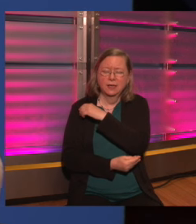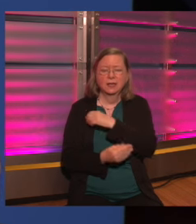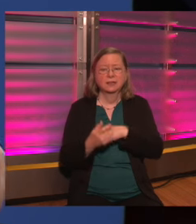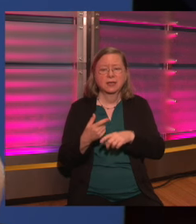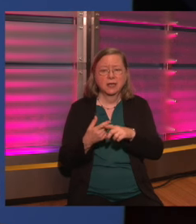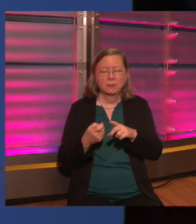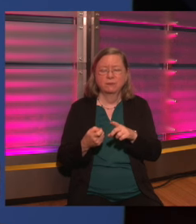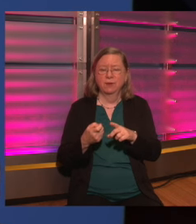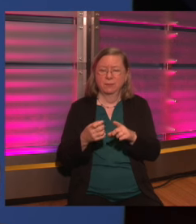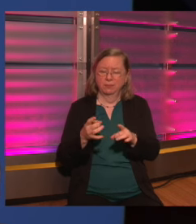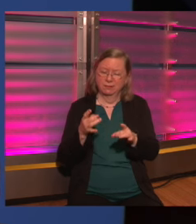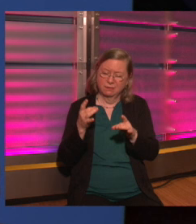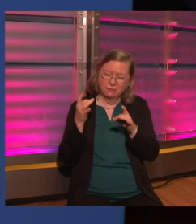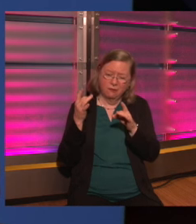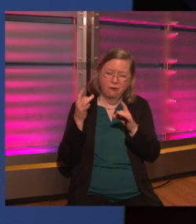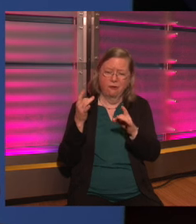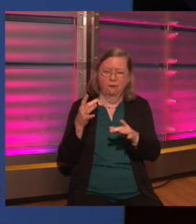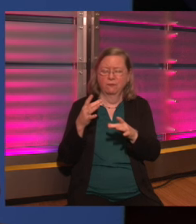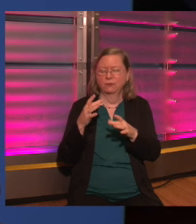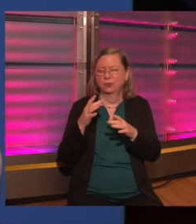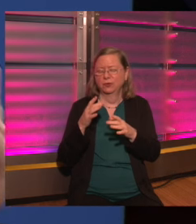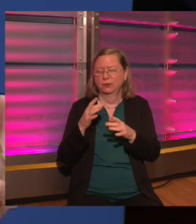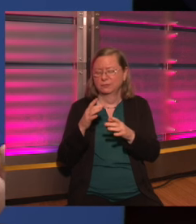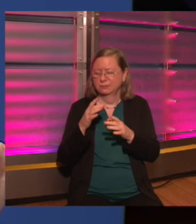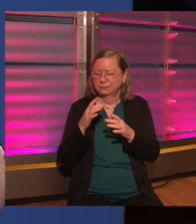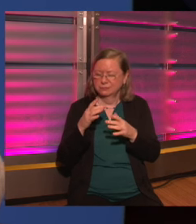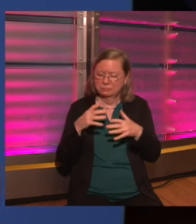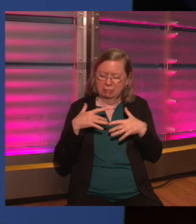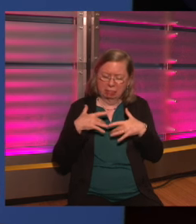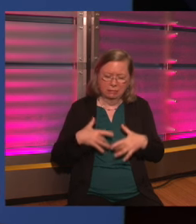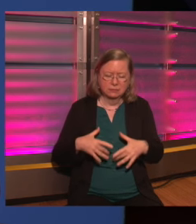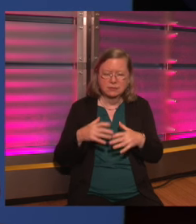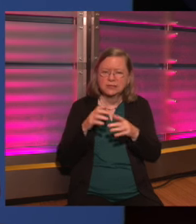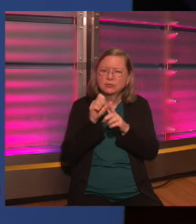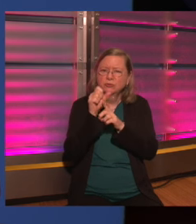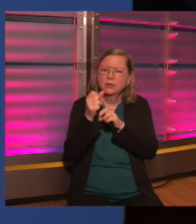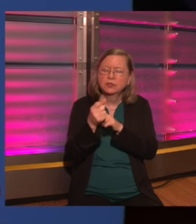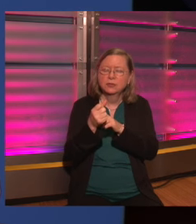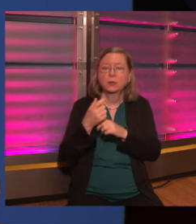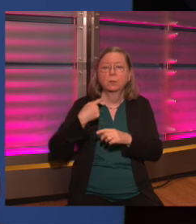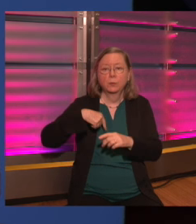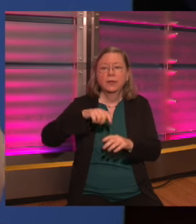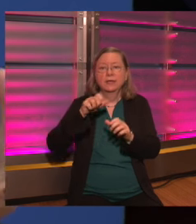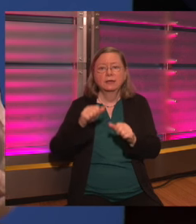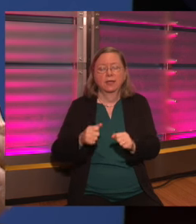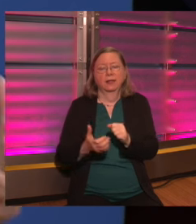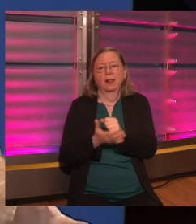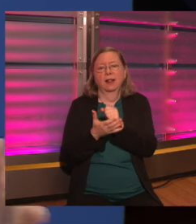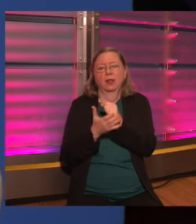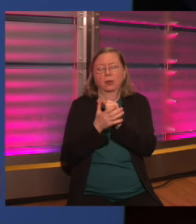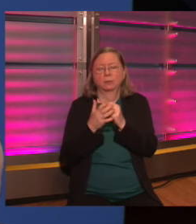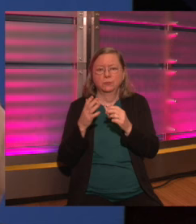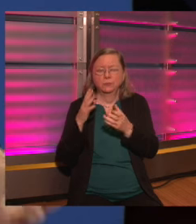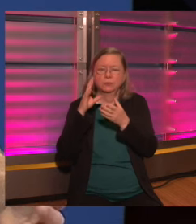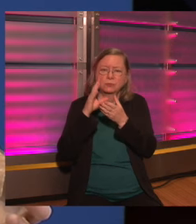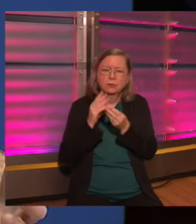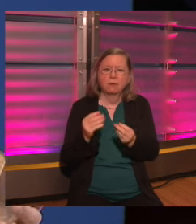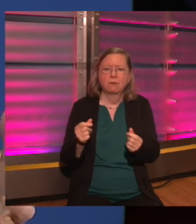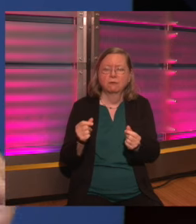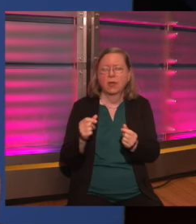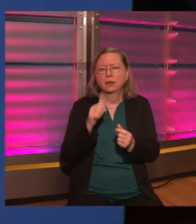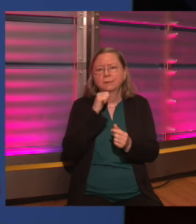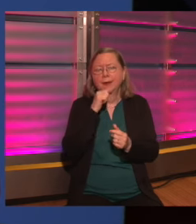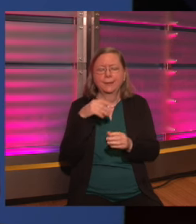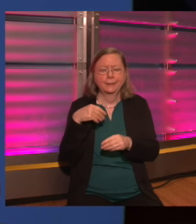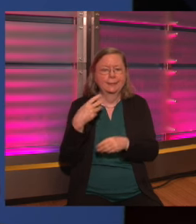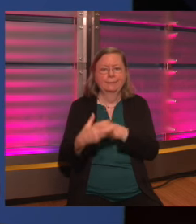can actually play a factor in helping to combat. And not through always missiles and more boots